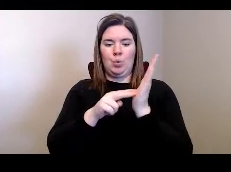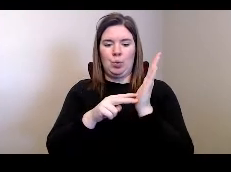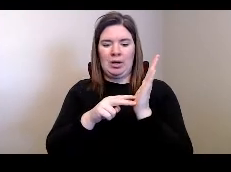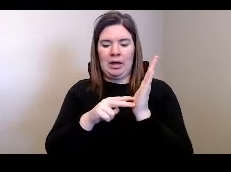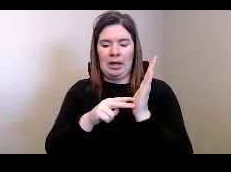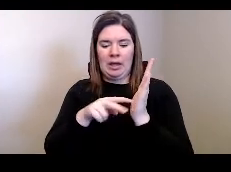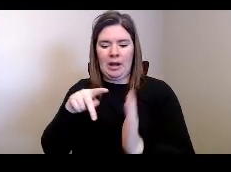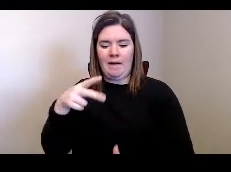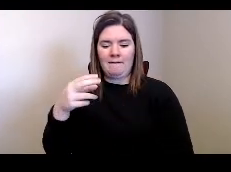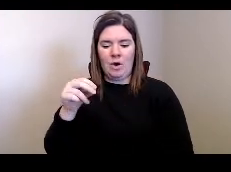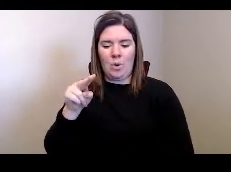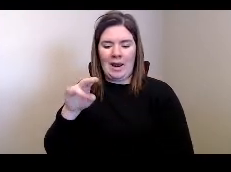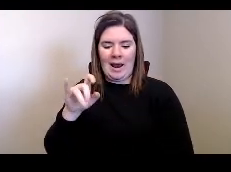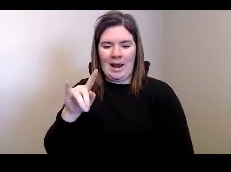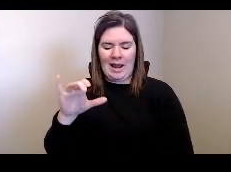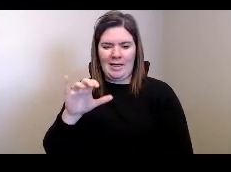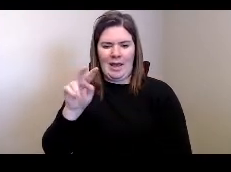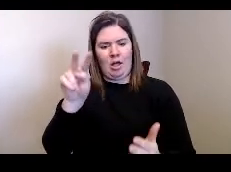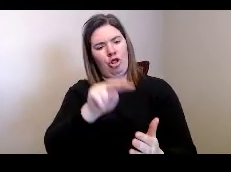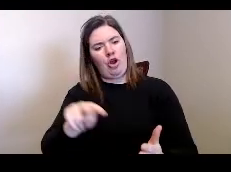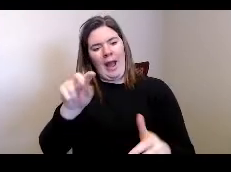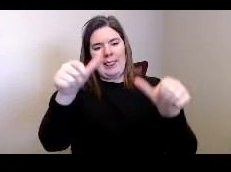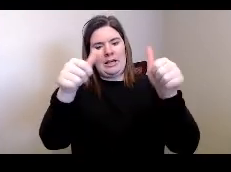the shapes and kind of how